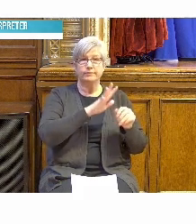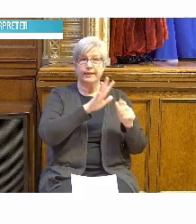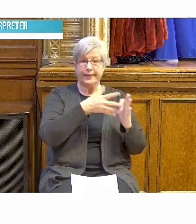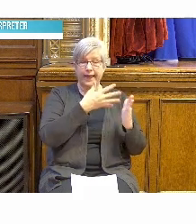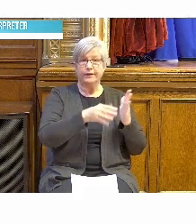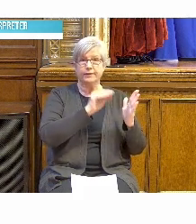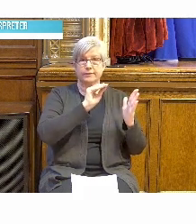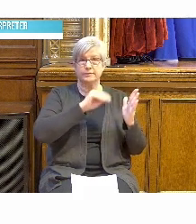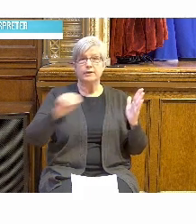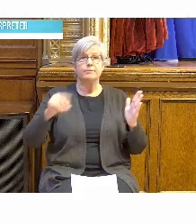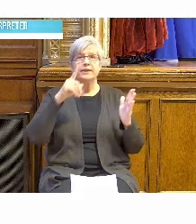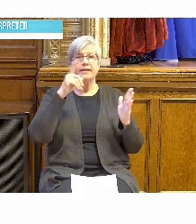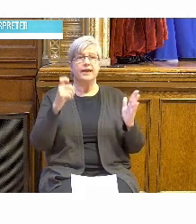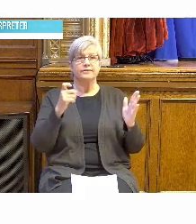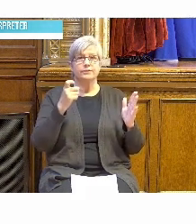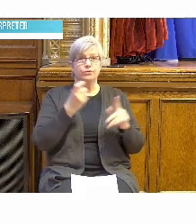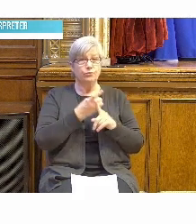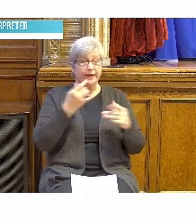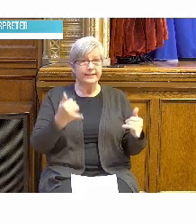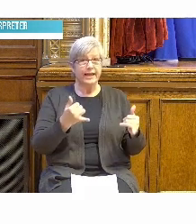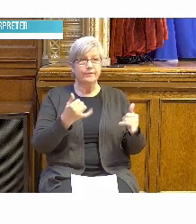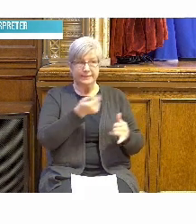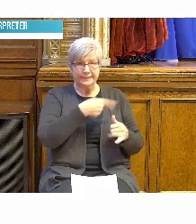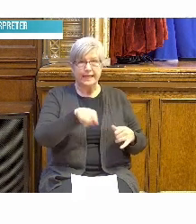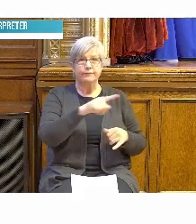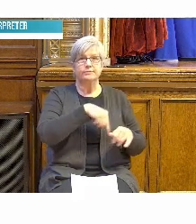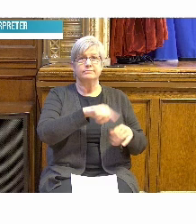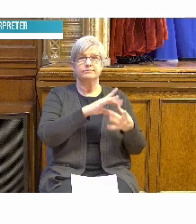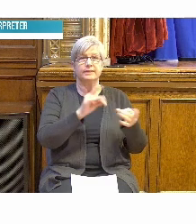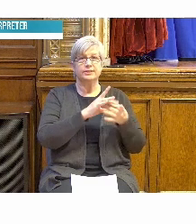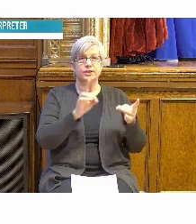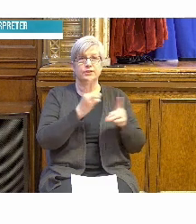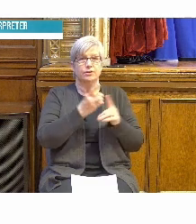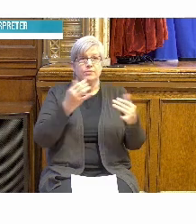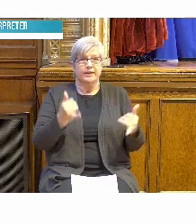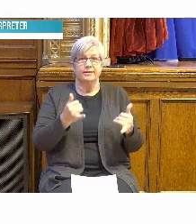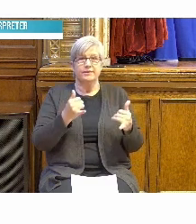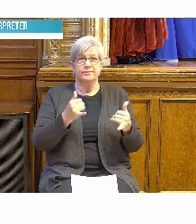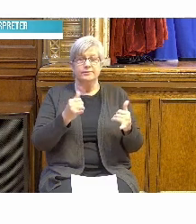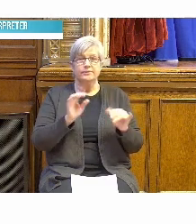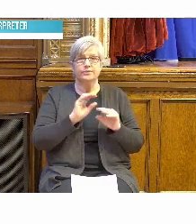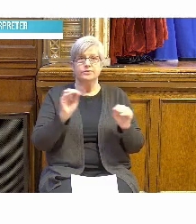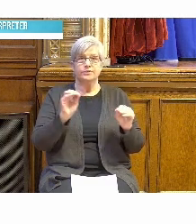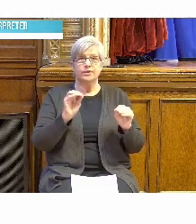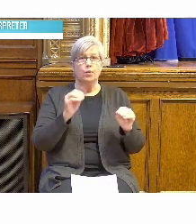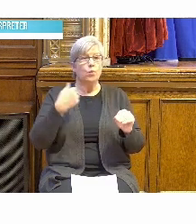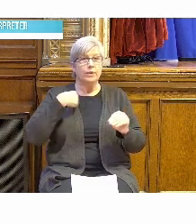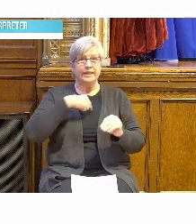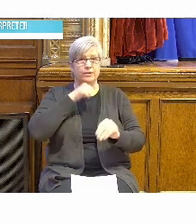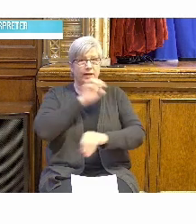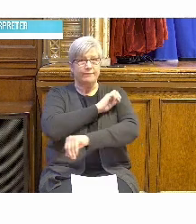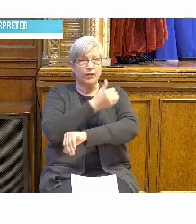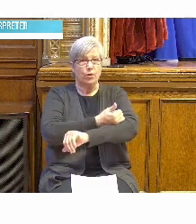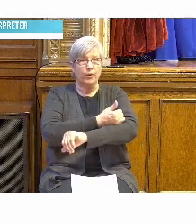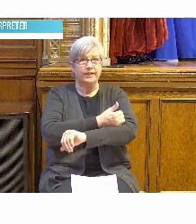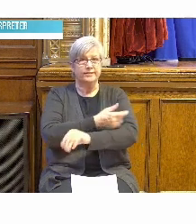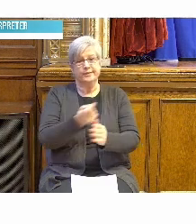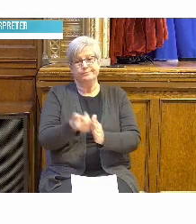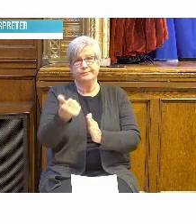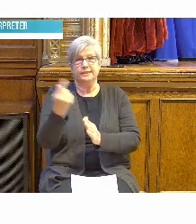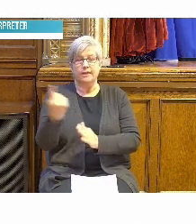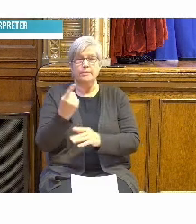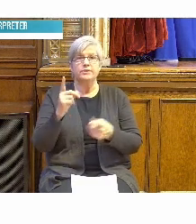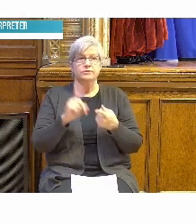a couple times, there's no mechanism in place for commissioners to be removed off of this commission. And